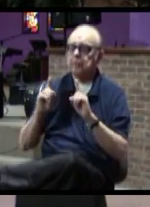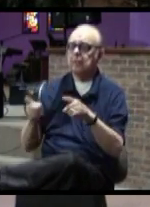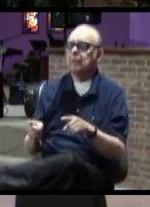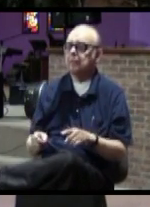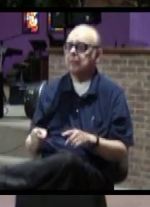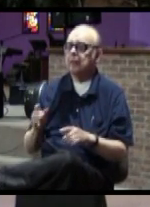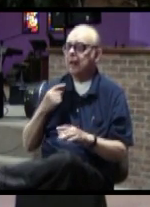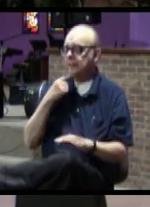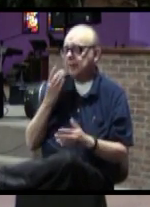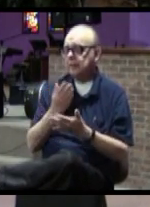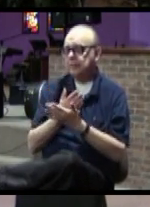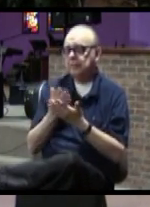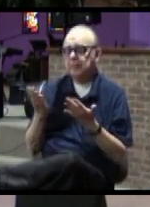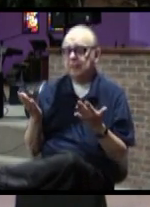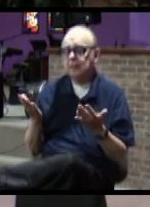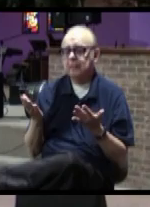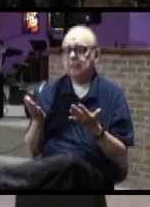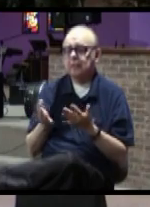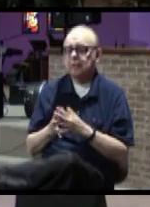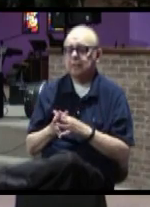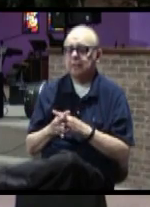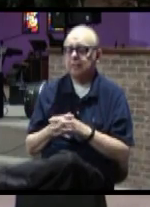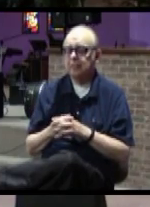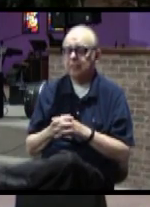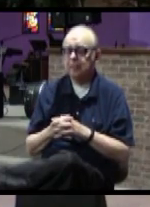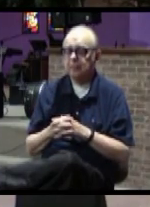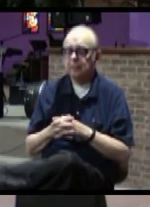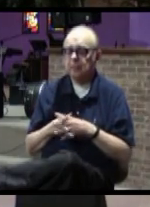and where I'm headed. But can I tell you something?